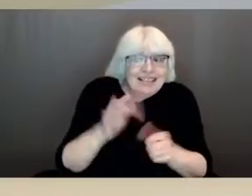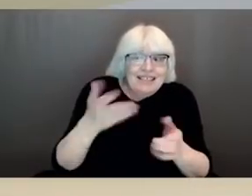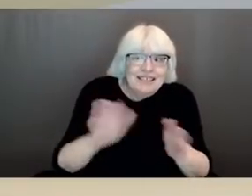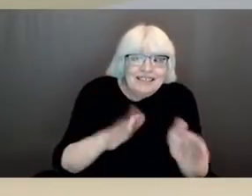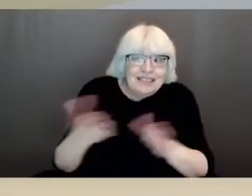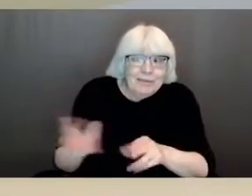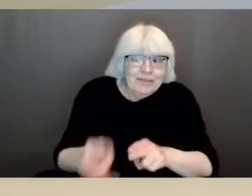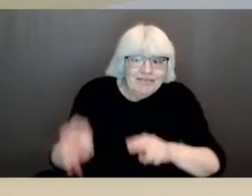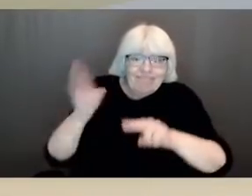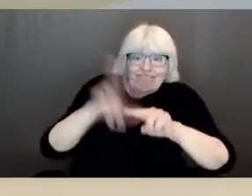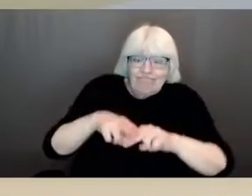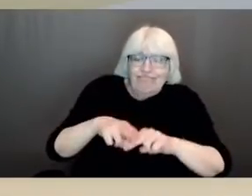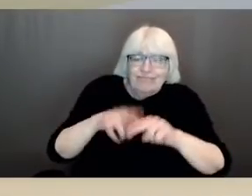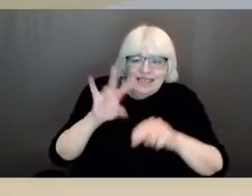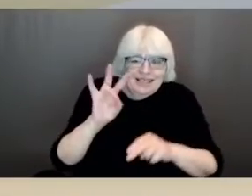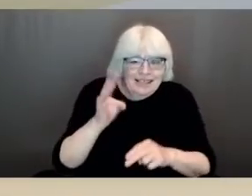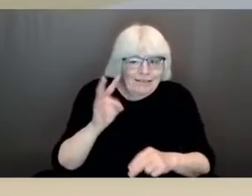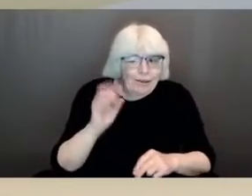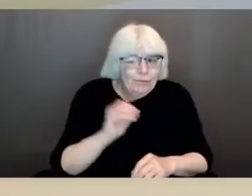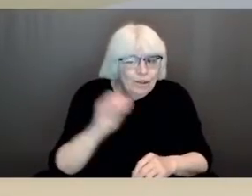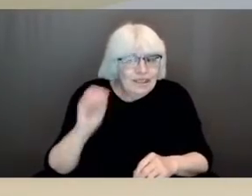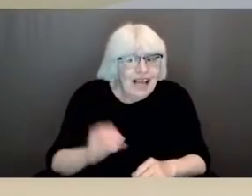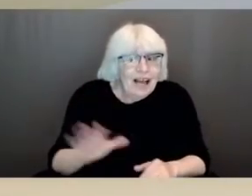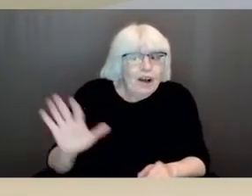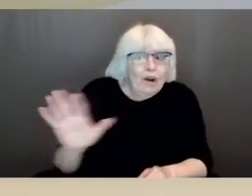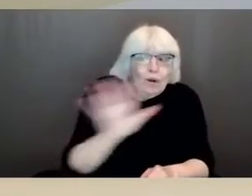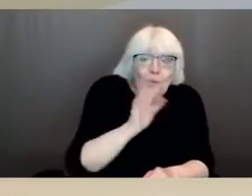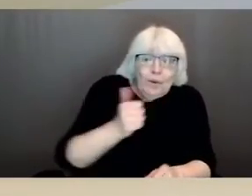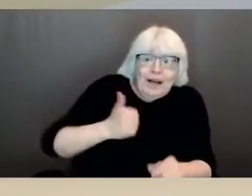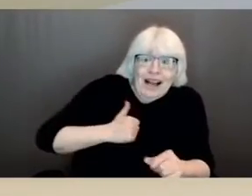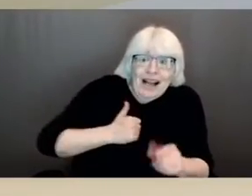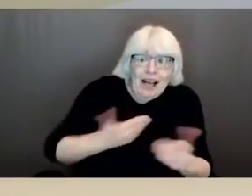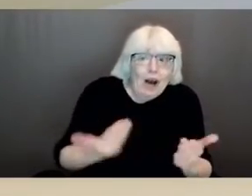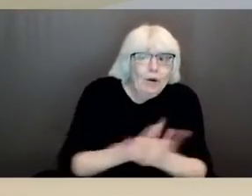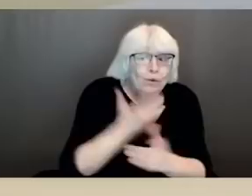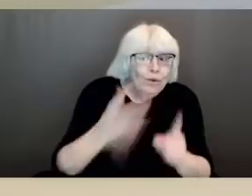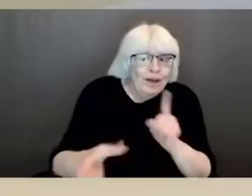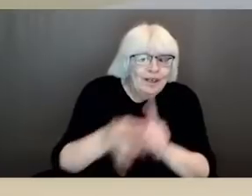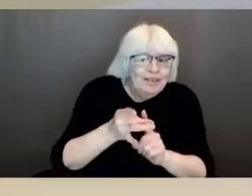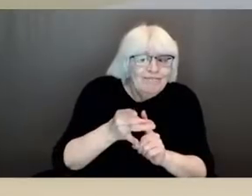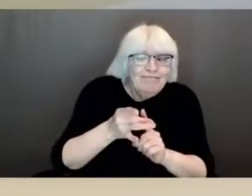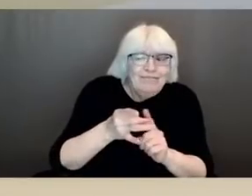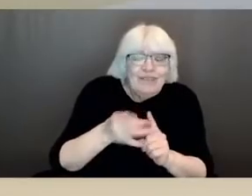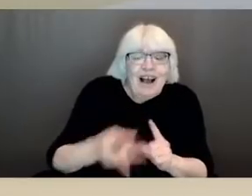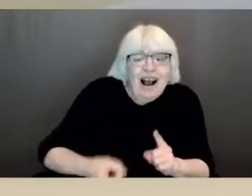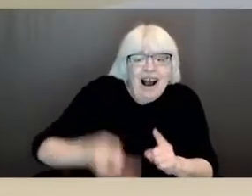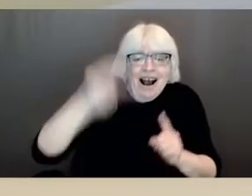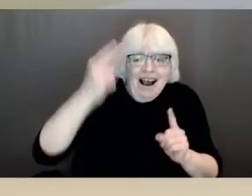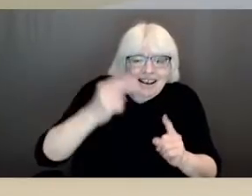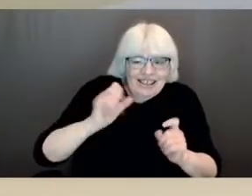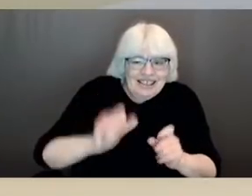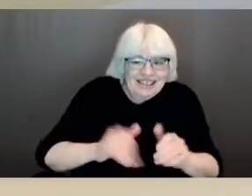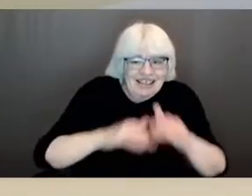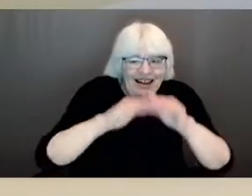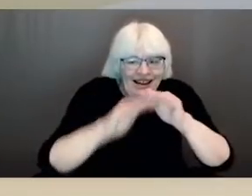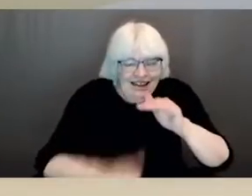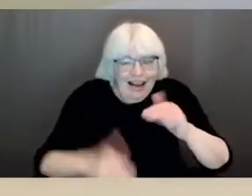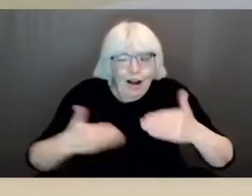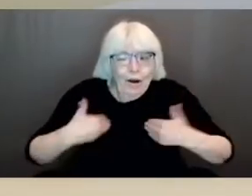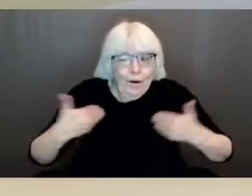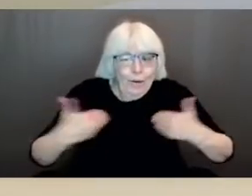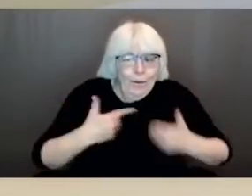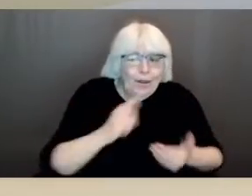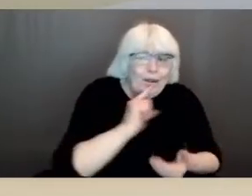Nationally, the rate of new cases continues to be highest in youth under the age of 20 years. The very infectious Delta variant accounts